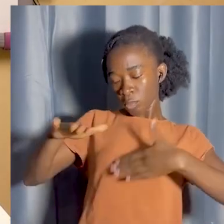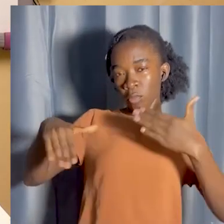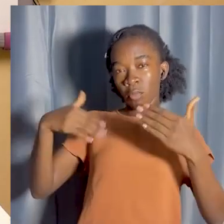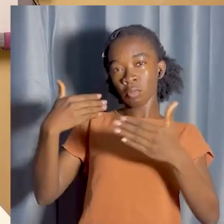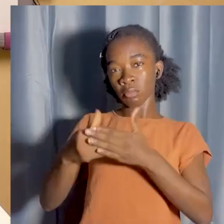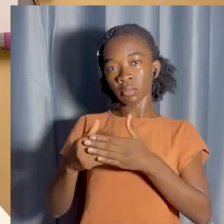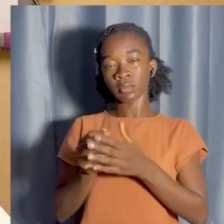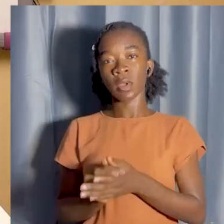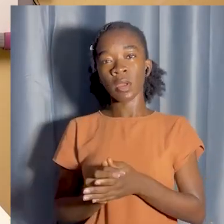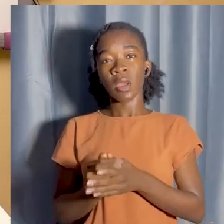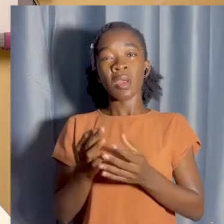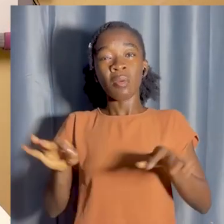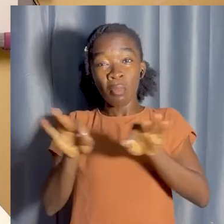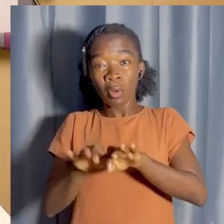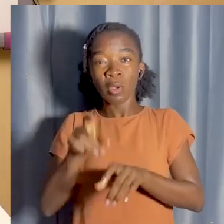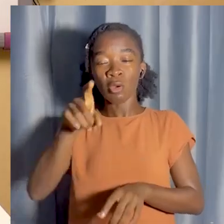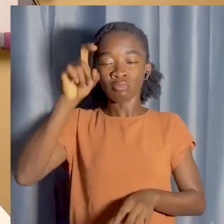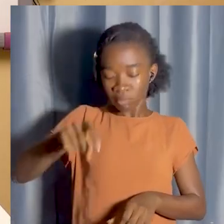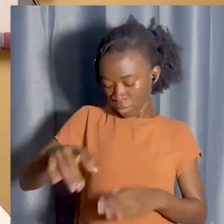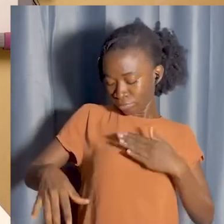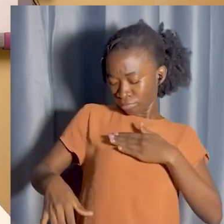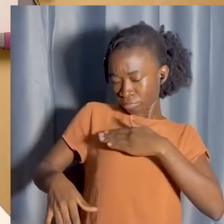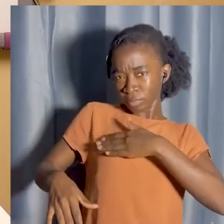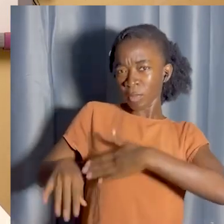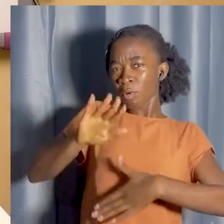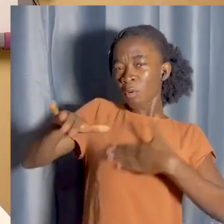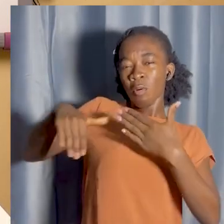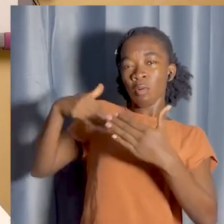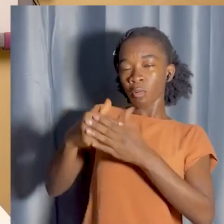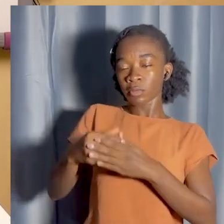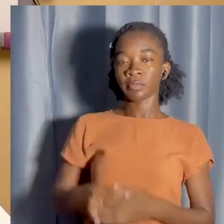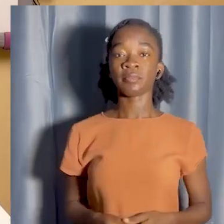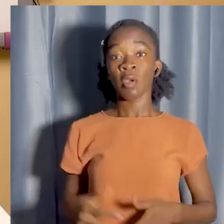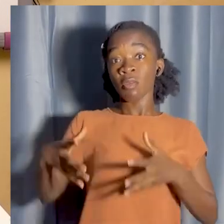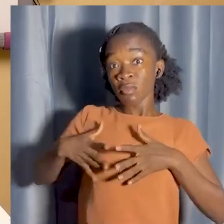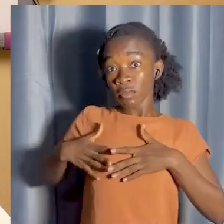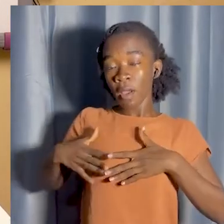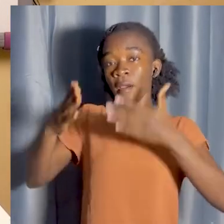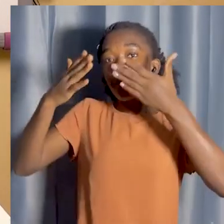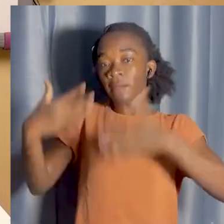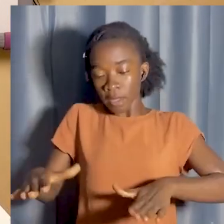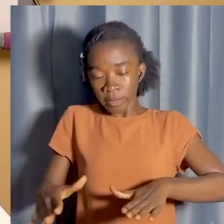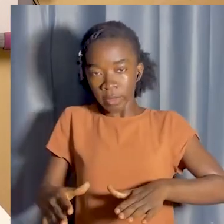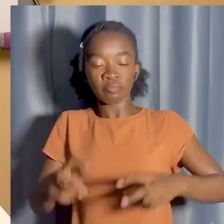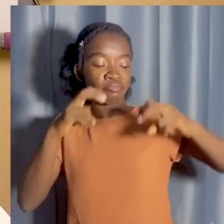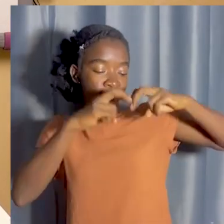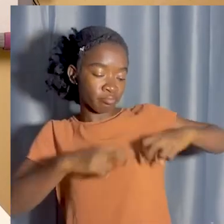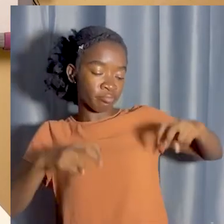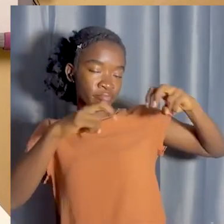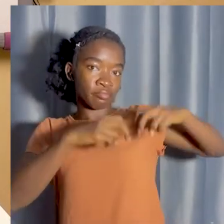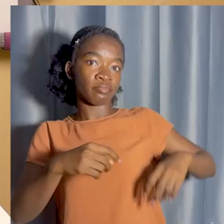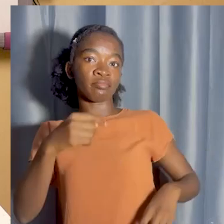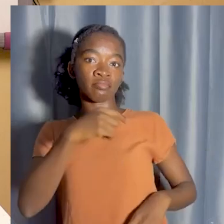is you've examined the entire breast. So you do that for this side, and then once you are done, you squeeze on